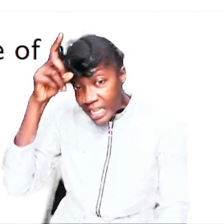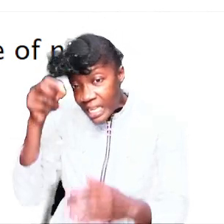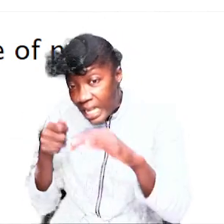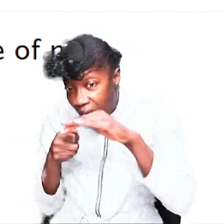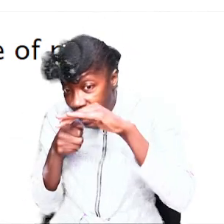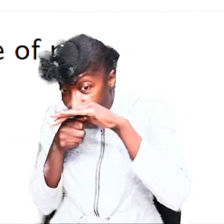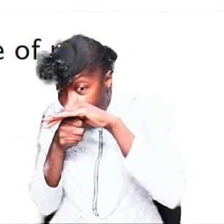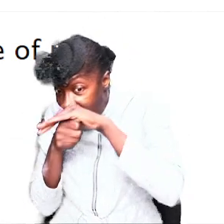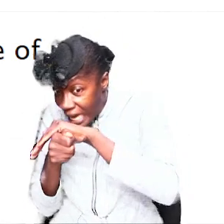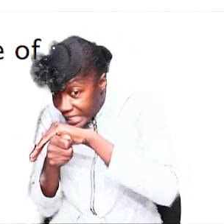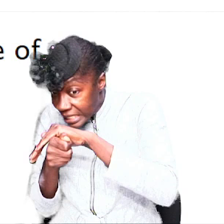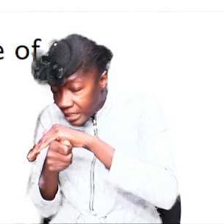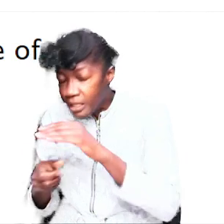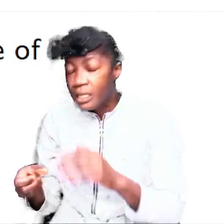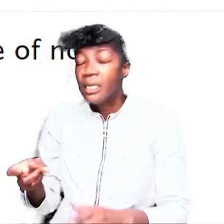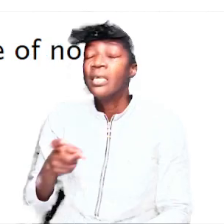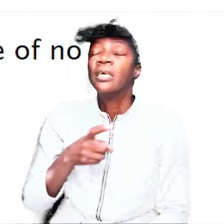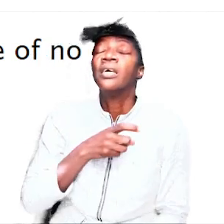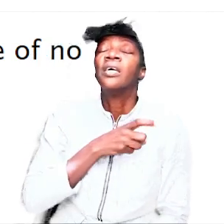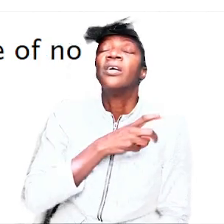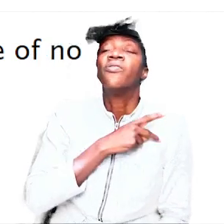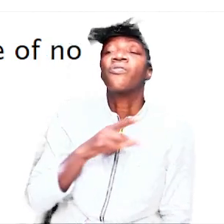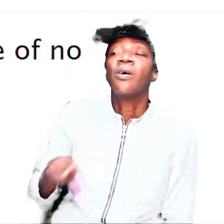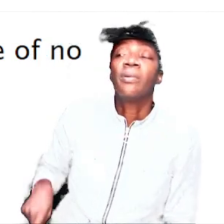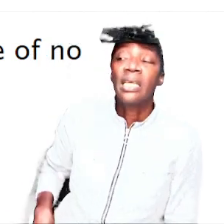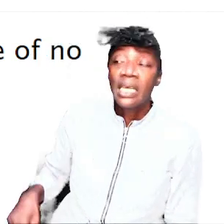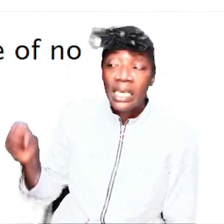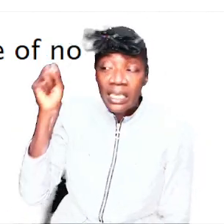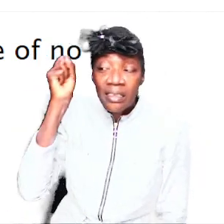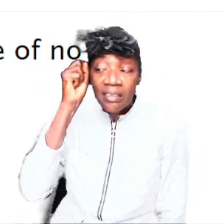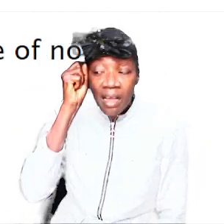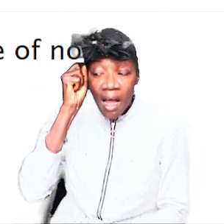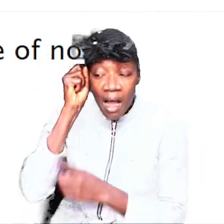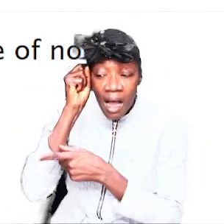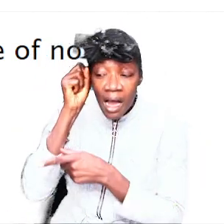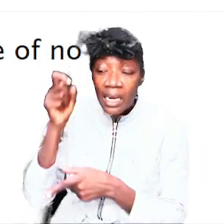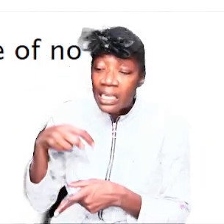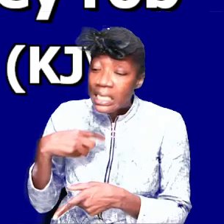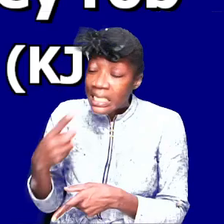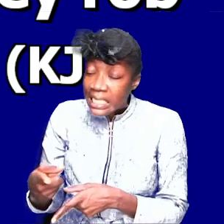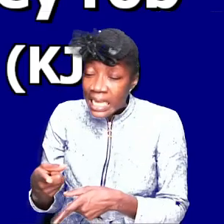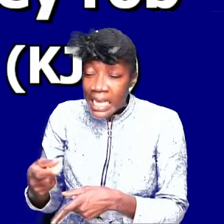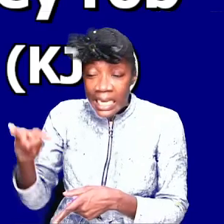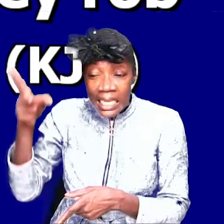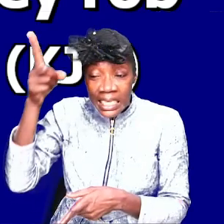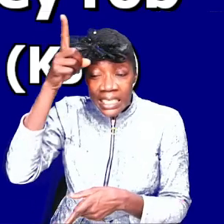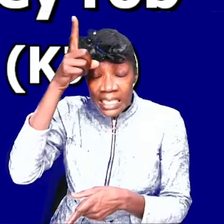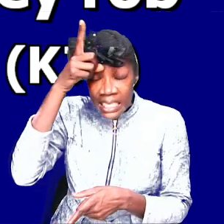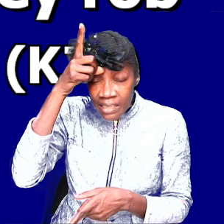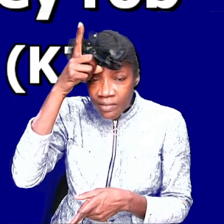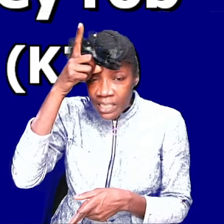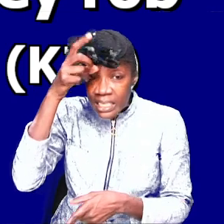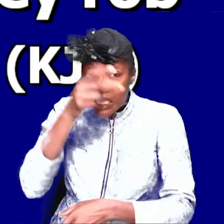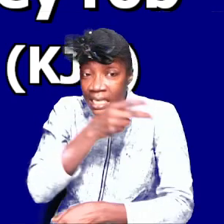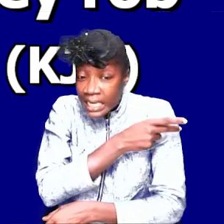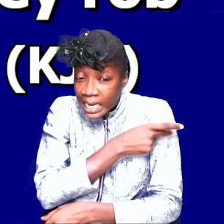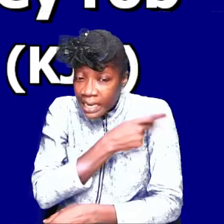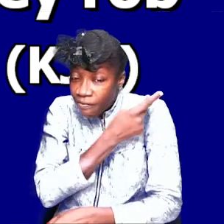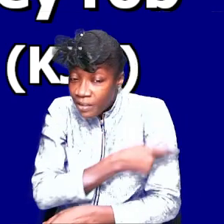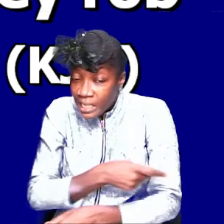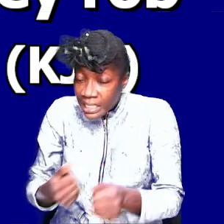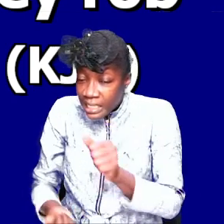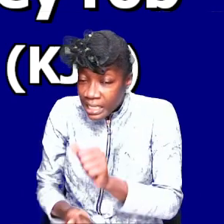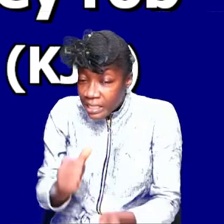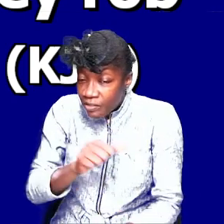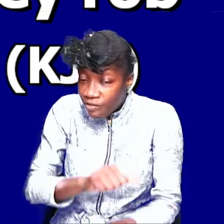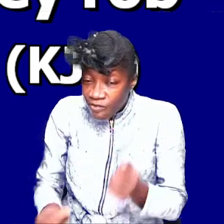from King Saul. And it was told David that the Philistines are fighting against